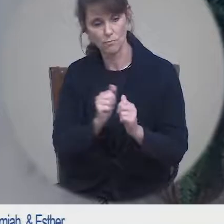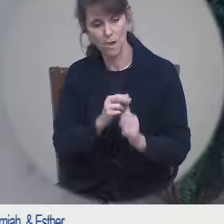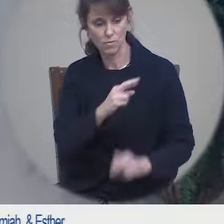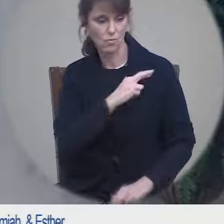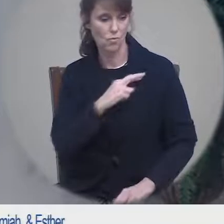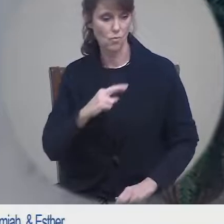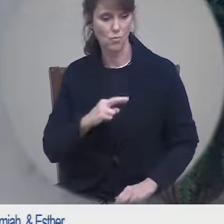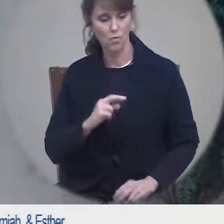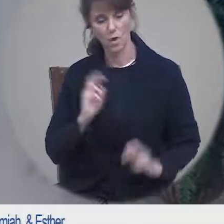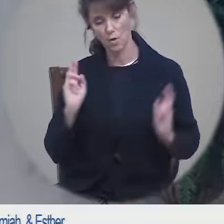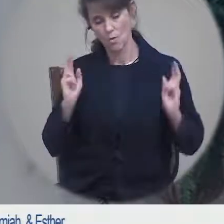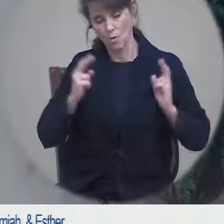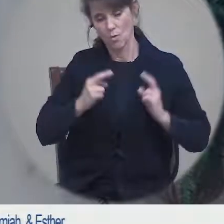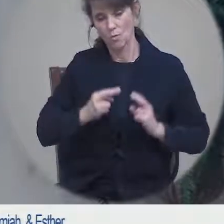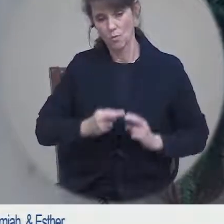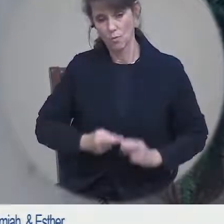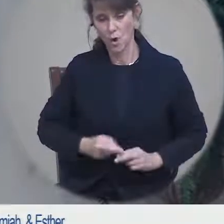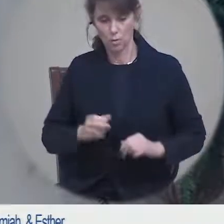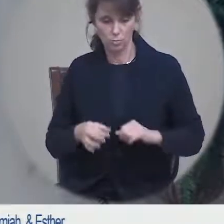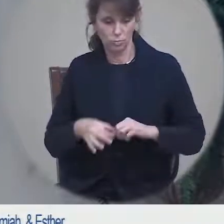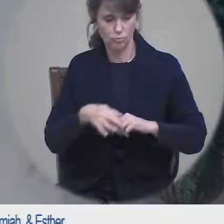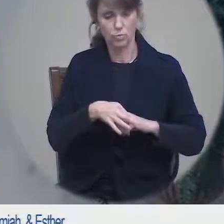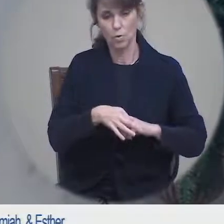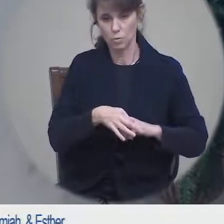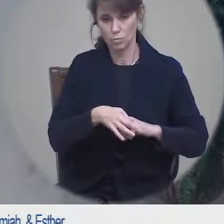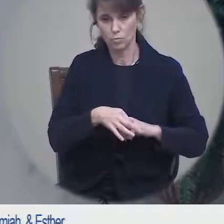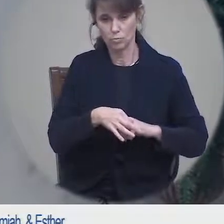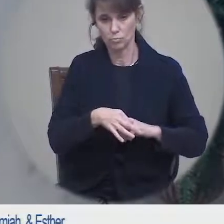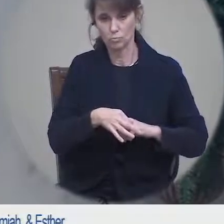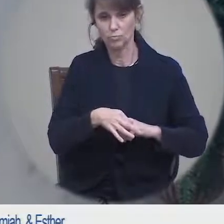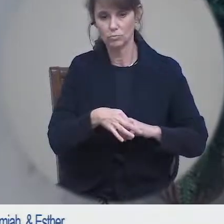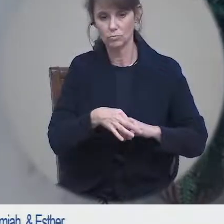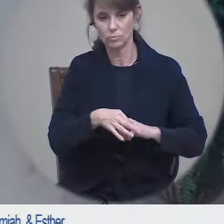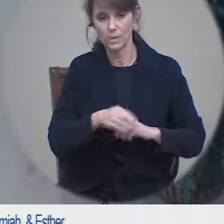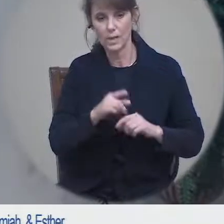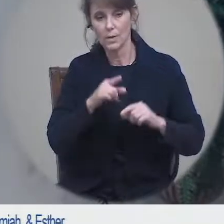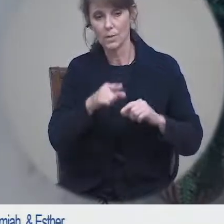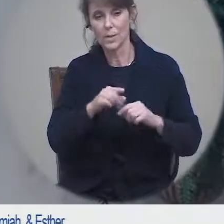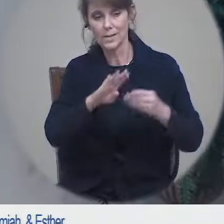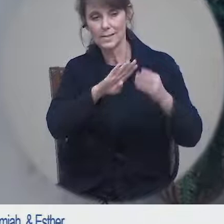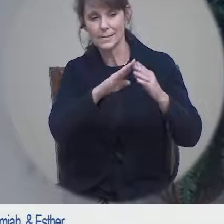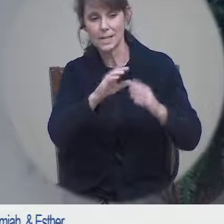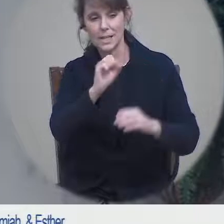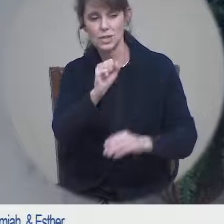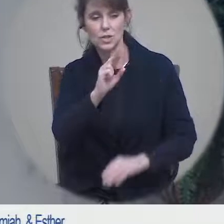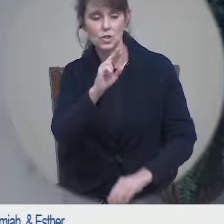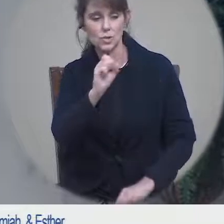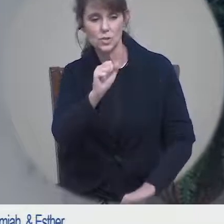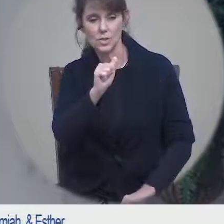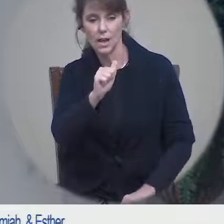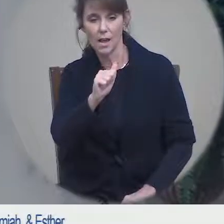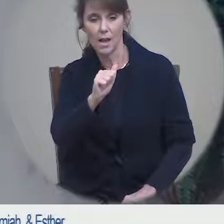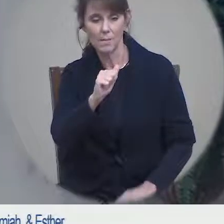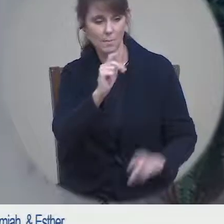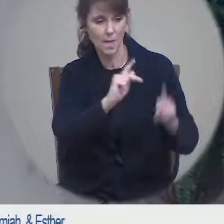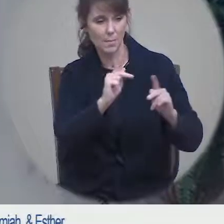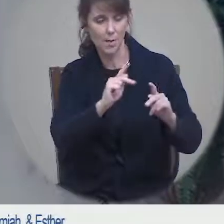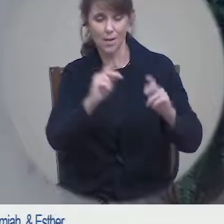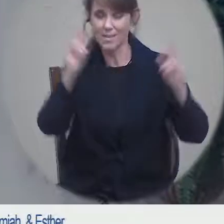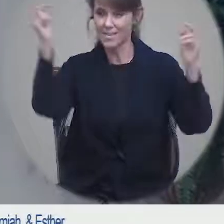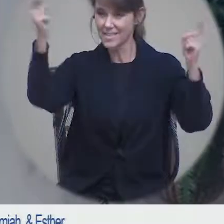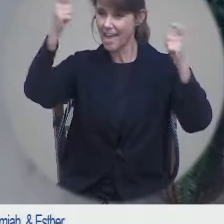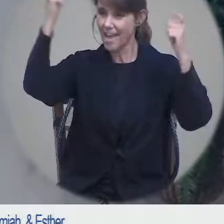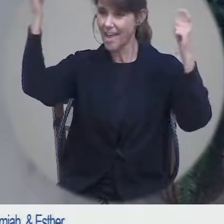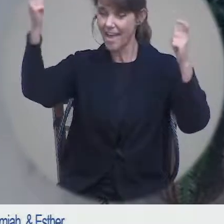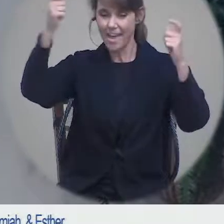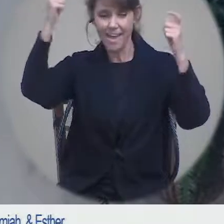large crown of gold and a garment of fine linen and purple. And the city of Susa shouted and rejoiced. For the Jews there was light